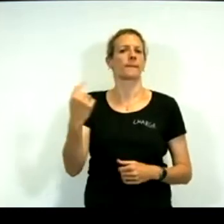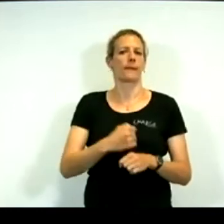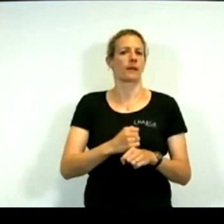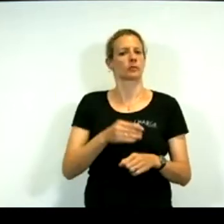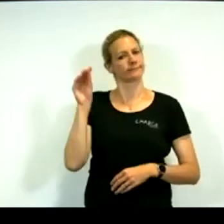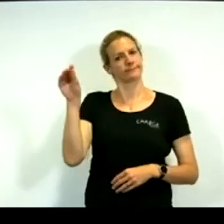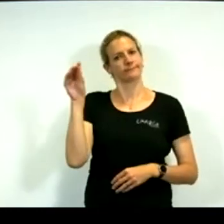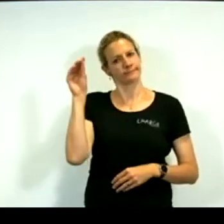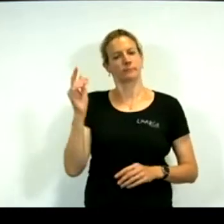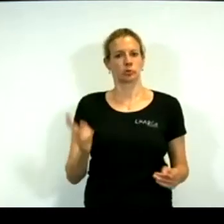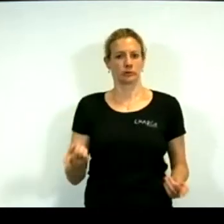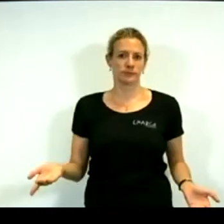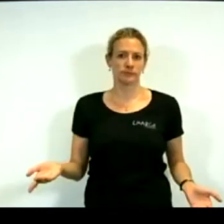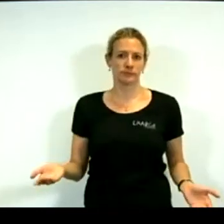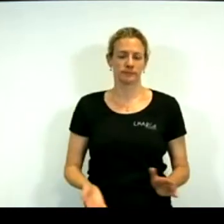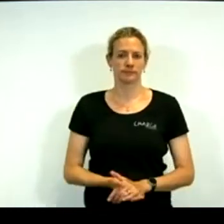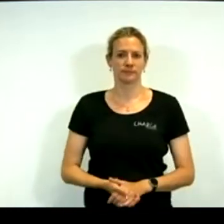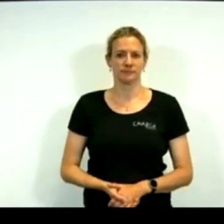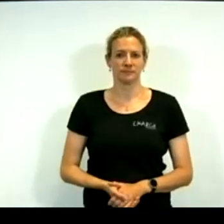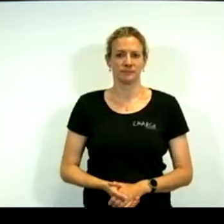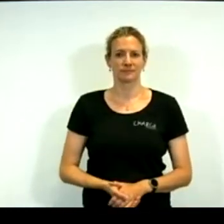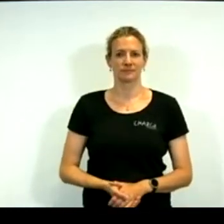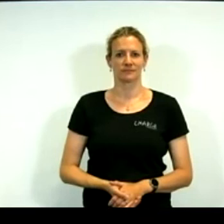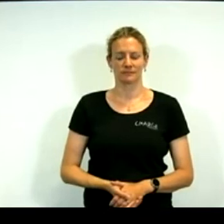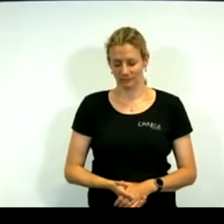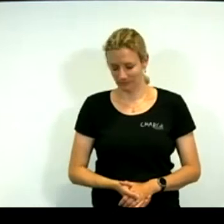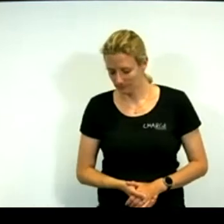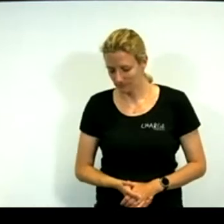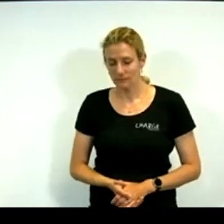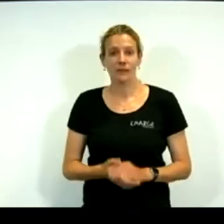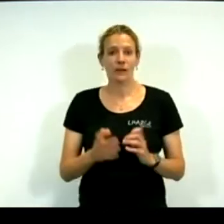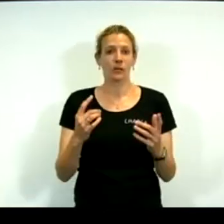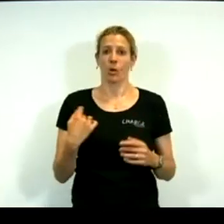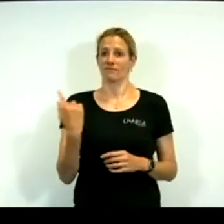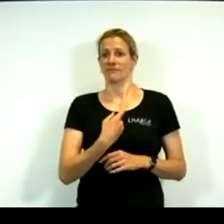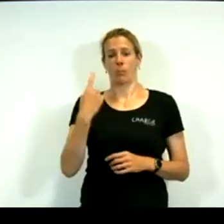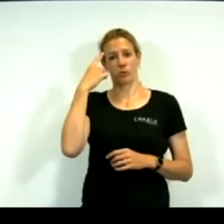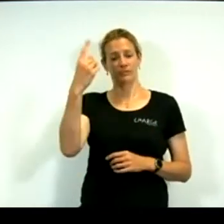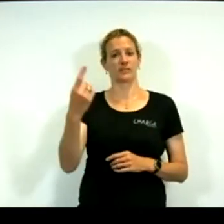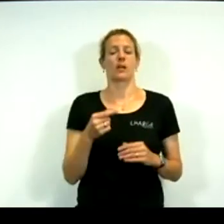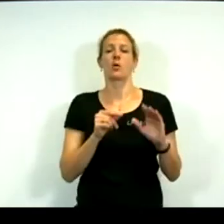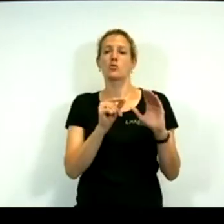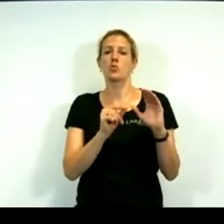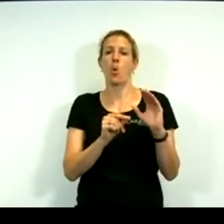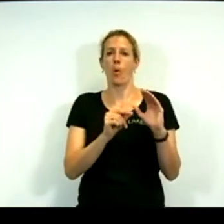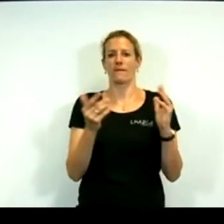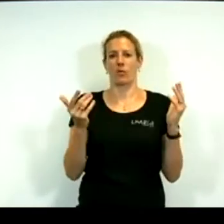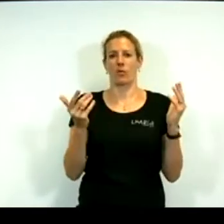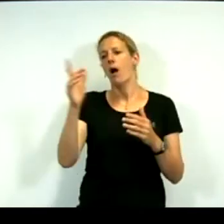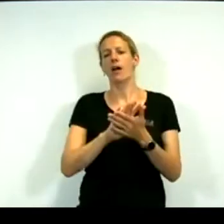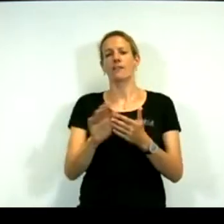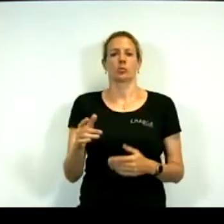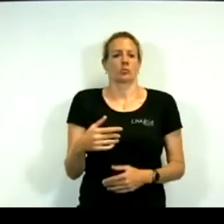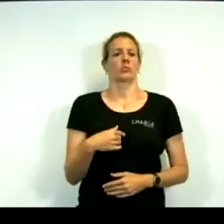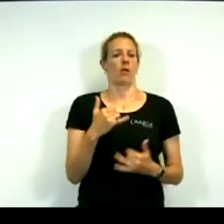And we need to know where those coloboma are. Just saying she's got retinal coloboma doesn't help